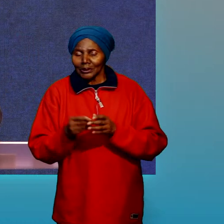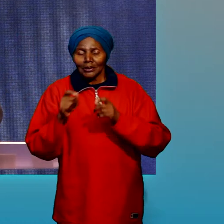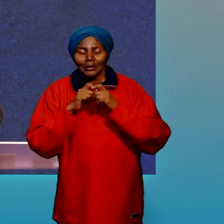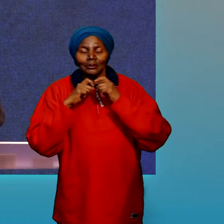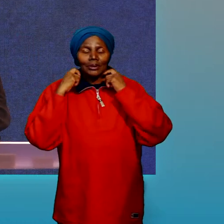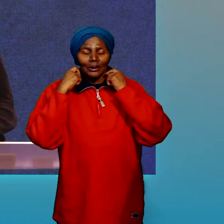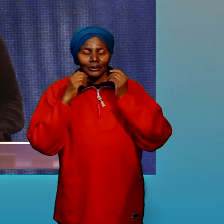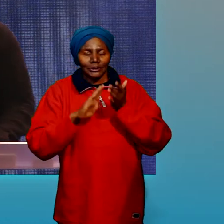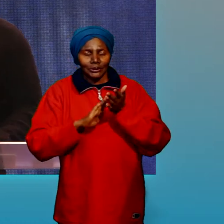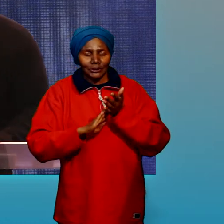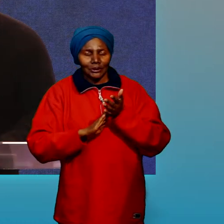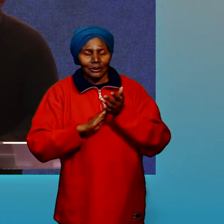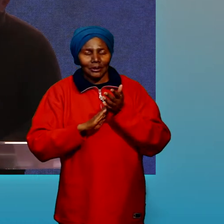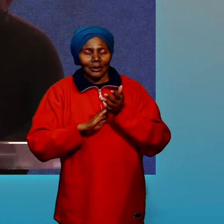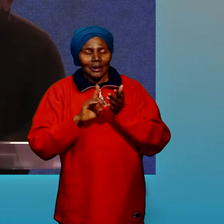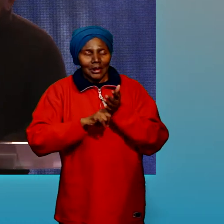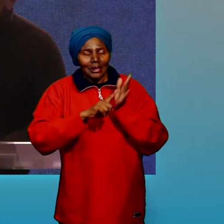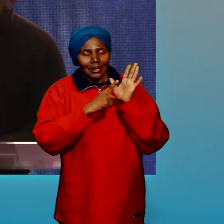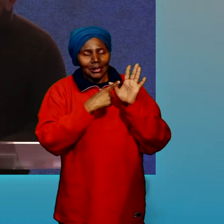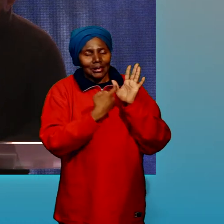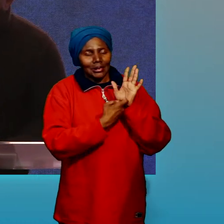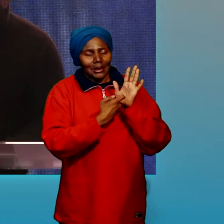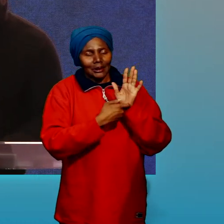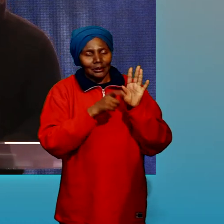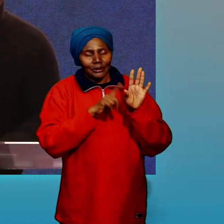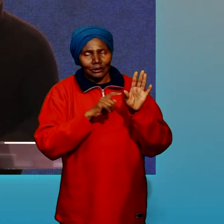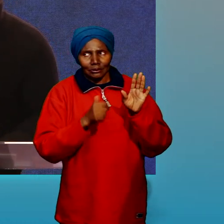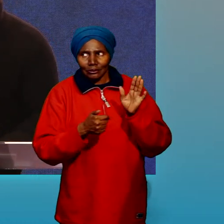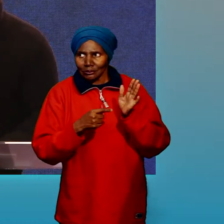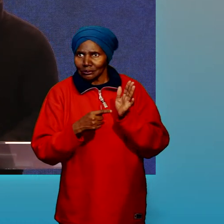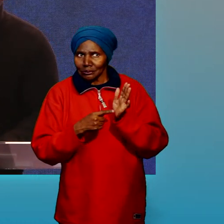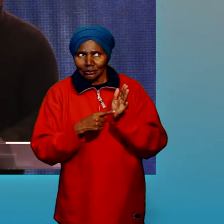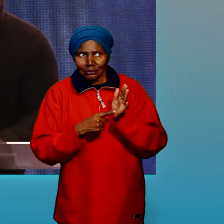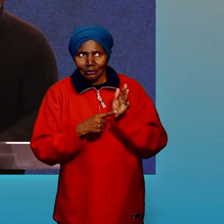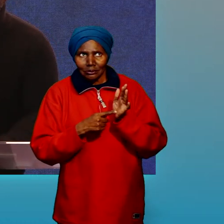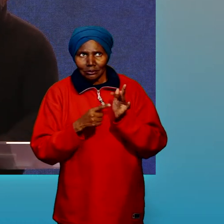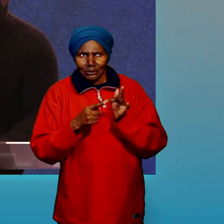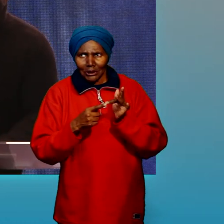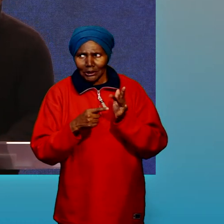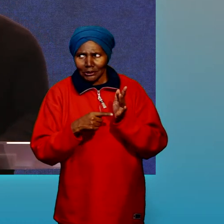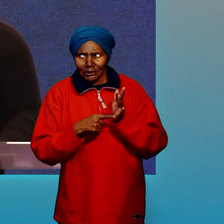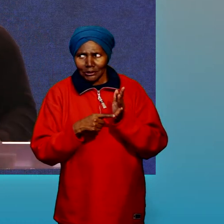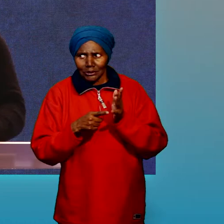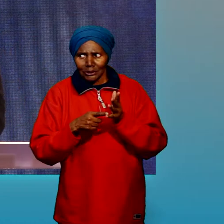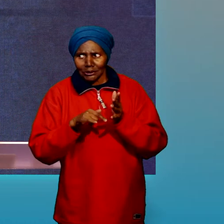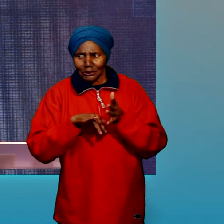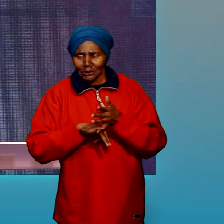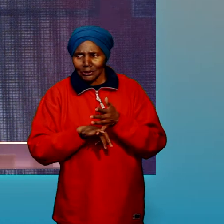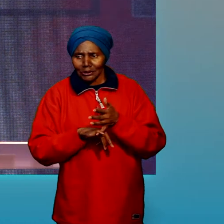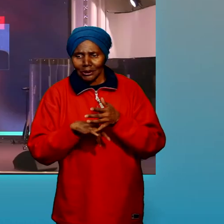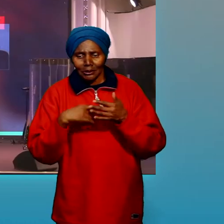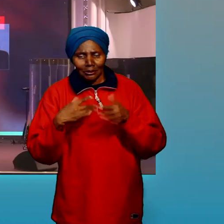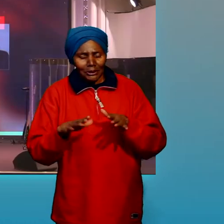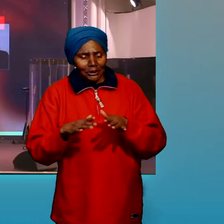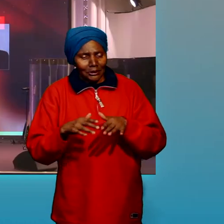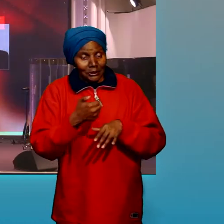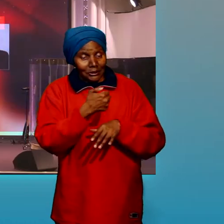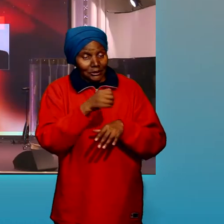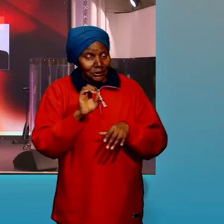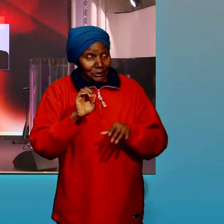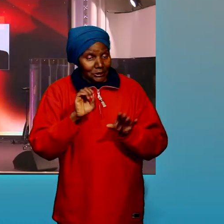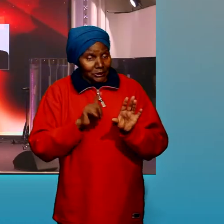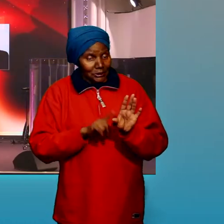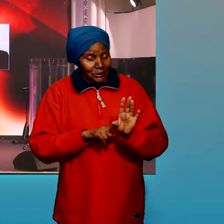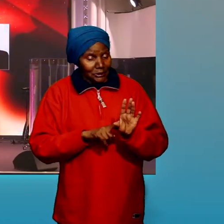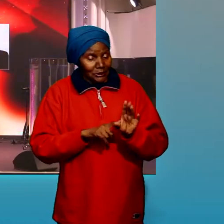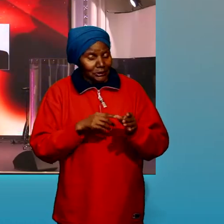Larry Titus. This man is the real deal. He's had 60 years worth of ministry. He is